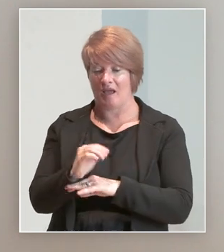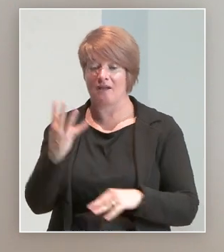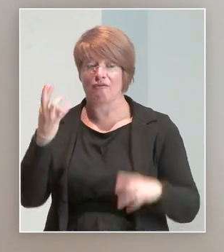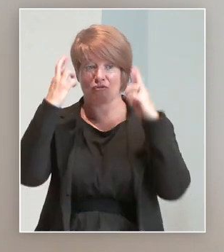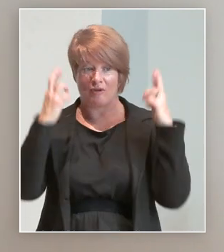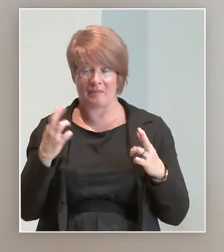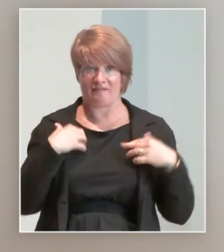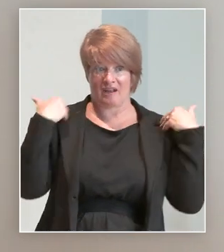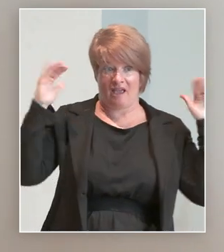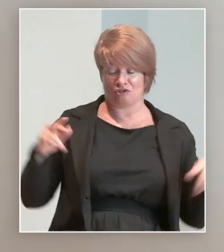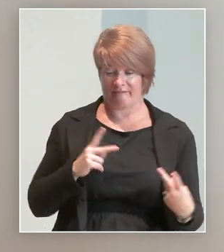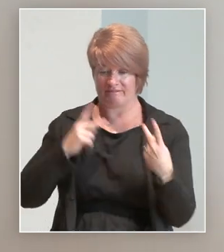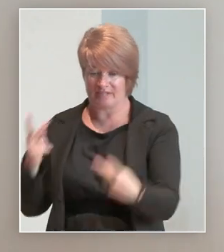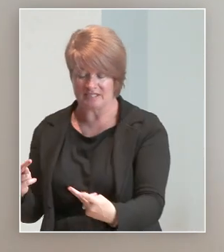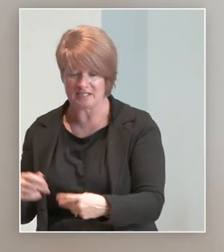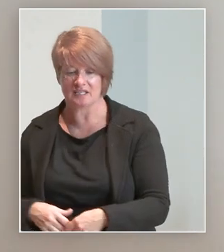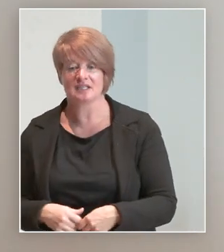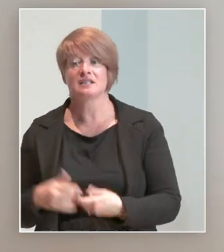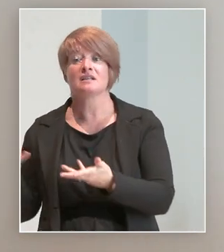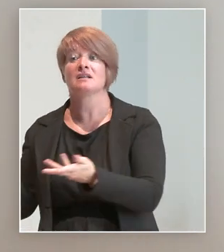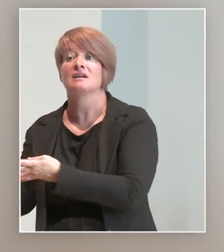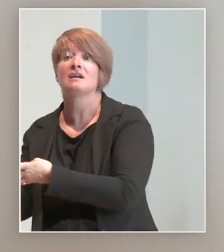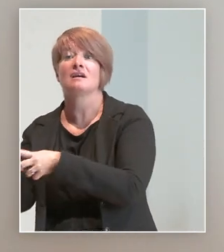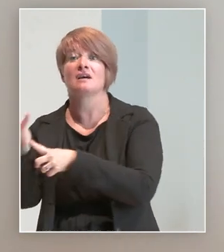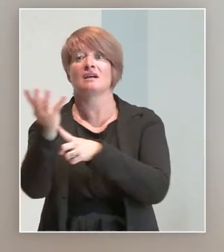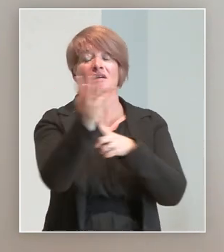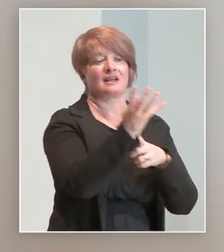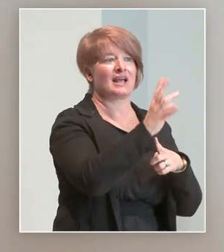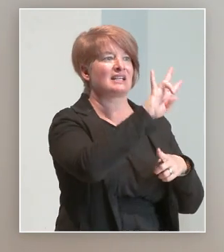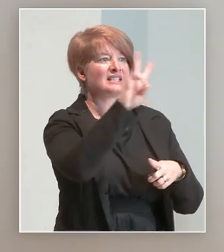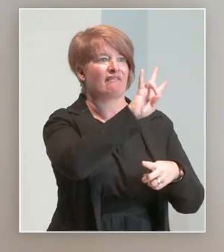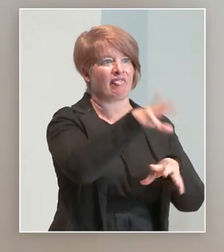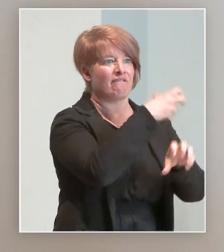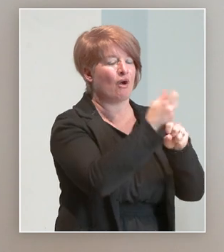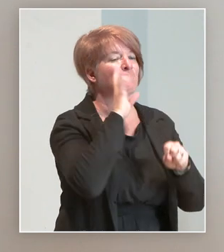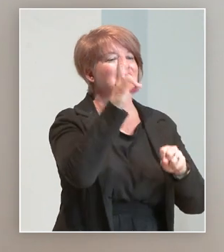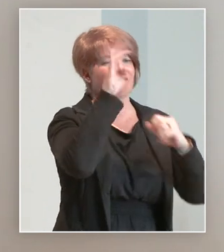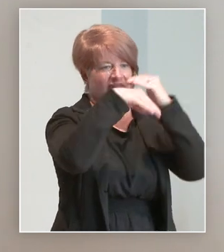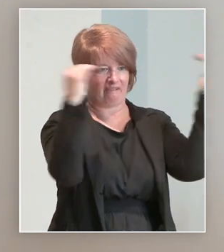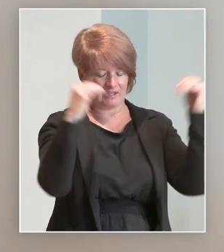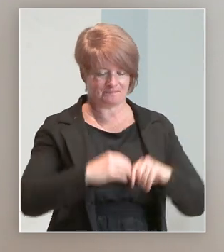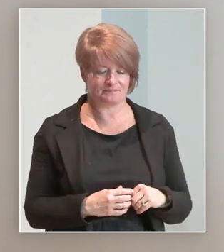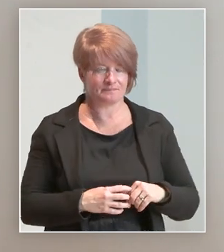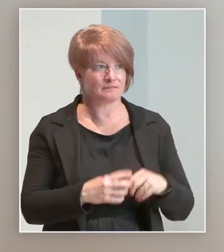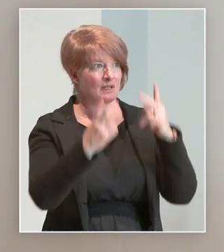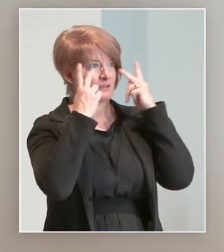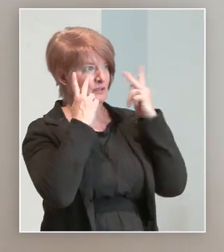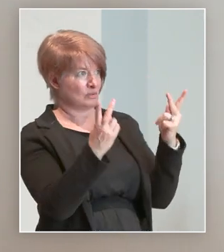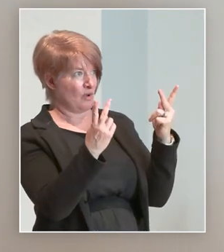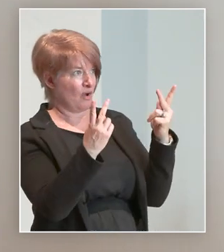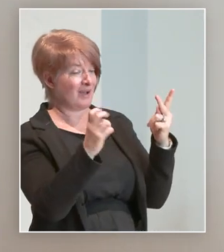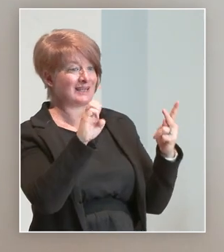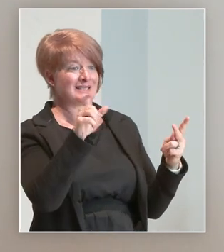an angel who awakened them and carried them to the seventh vault of the seventh heaven. There they beheld the sacred will